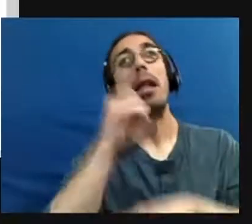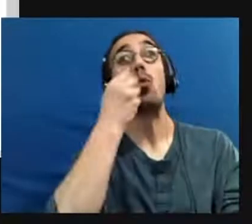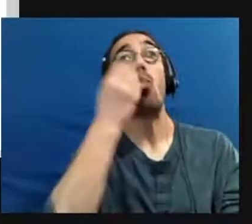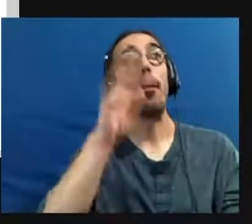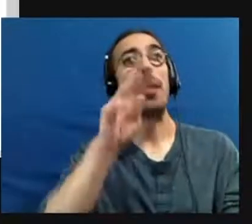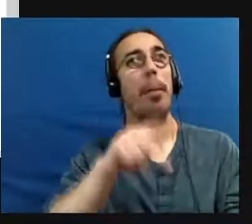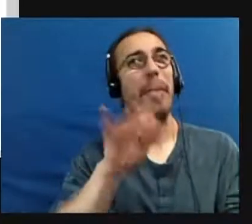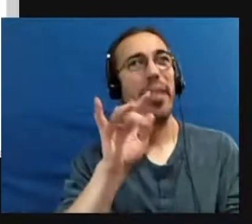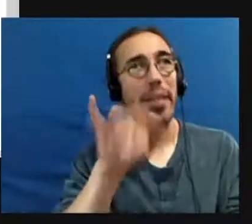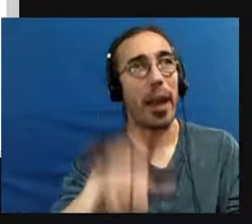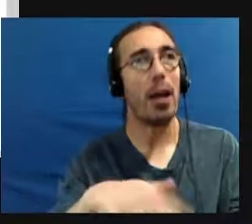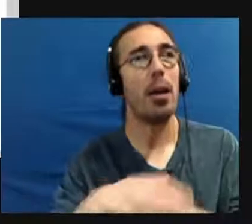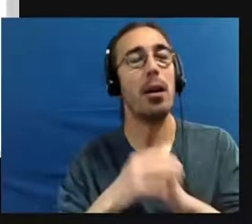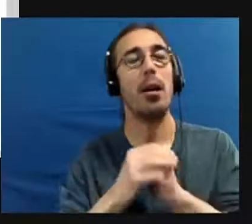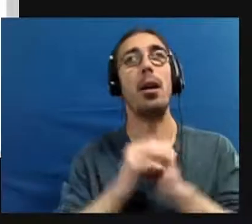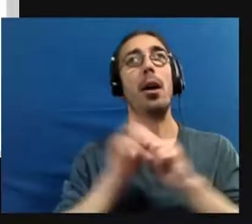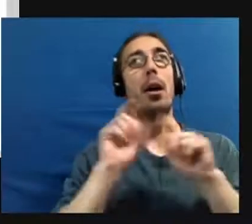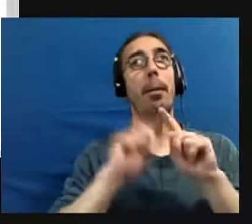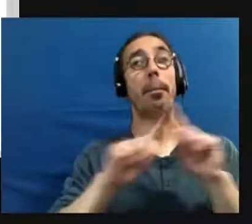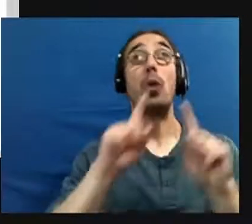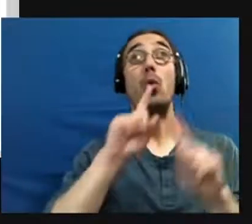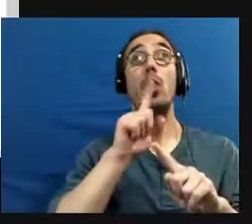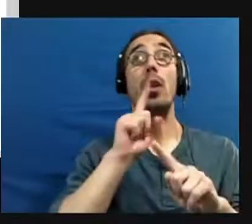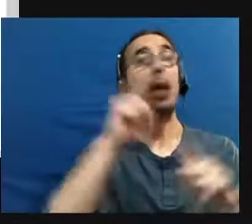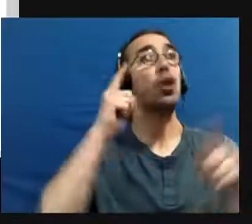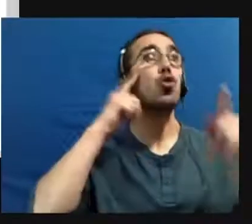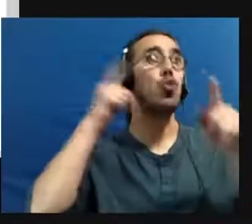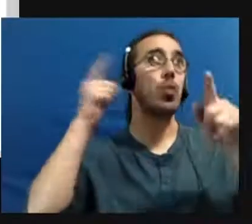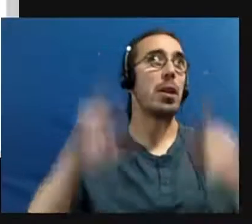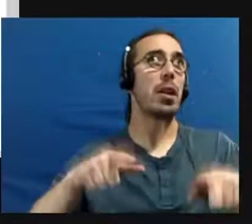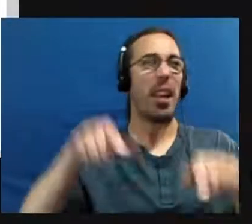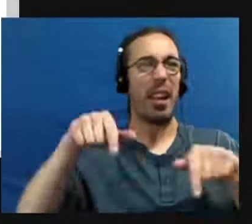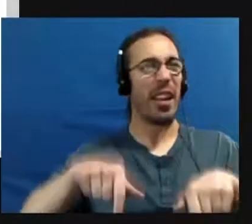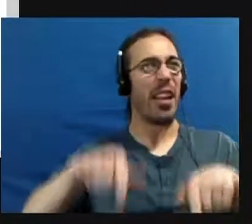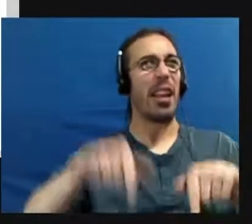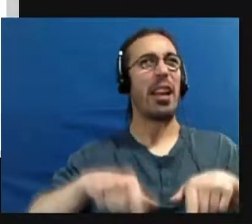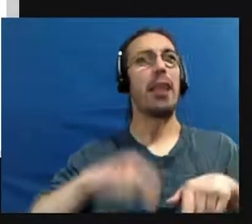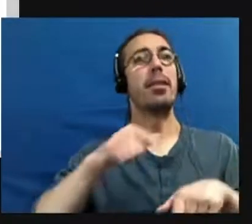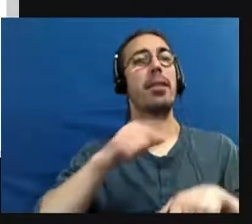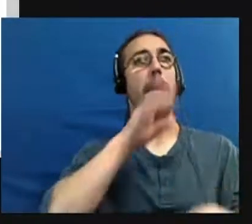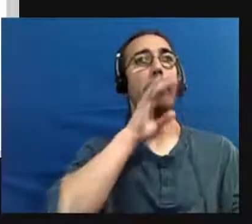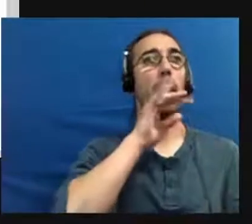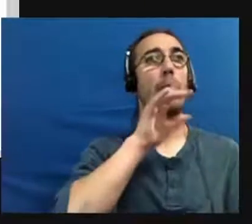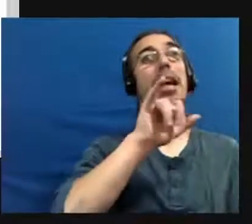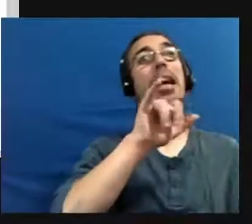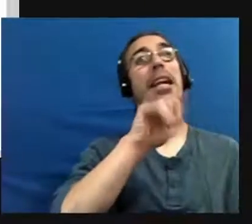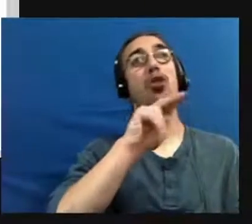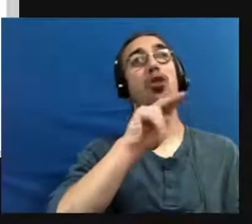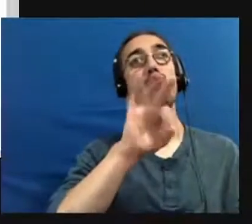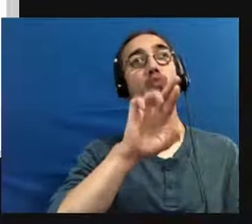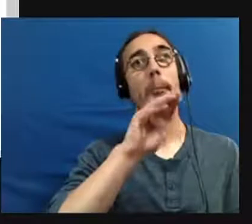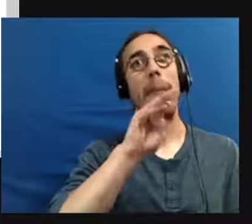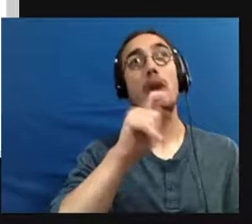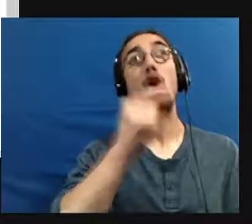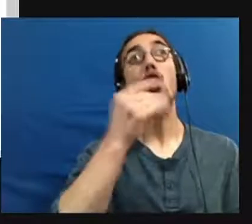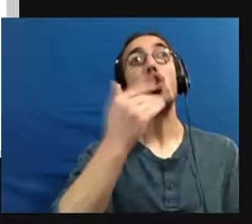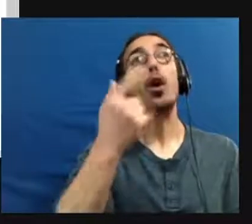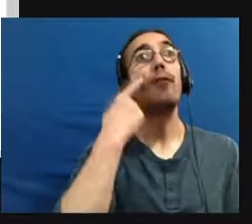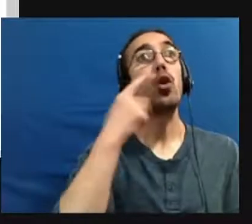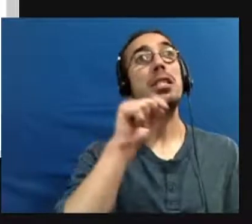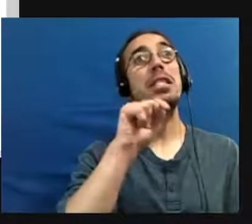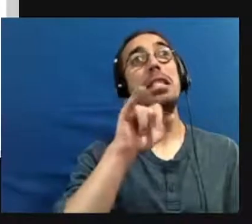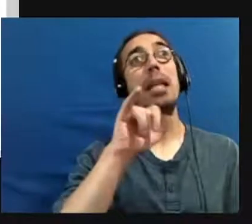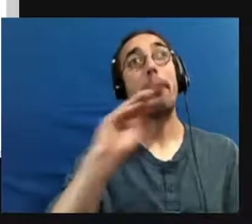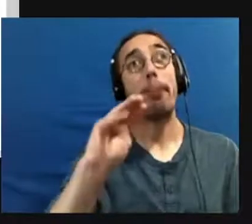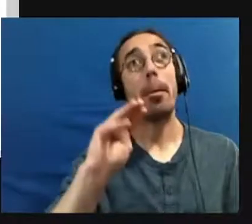much agree that like this whole kind of mouth instrument is great for verbal stimming. Anyway, so if you're asking to encourage like for